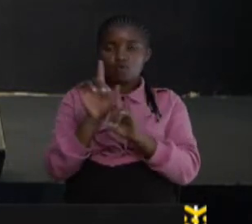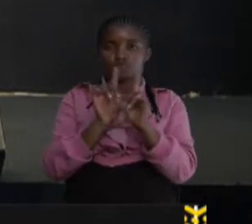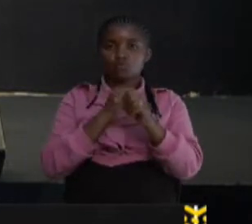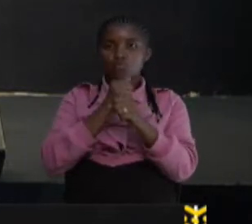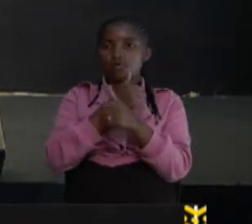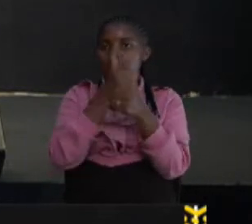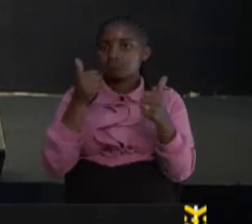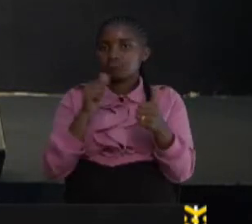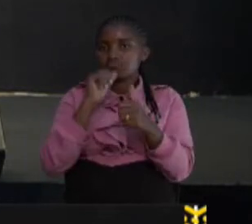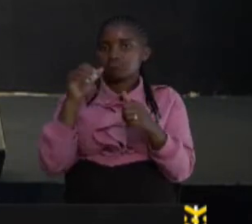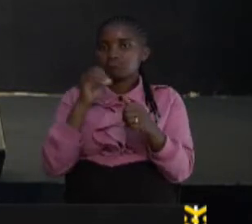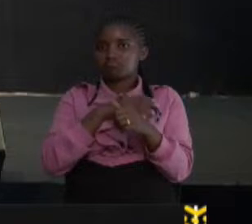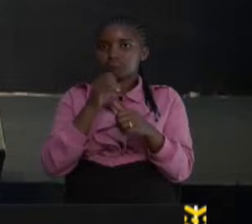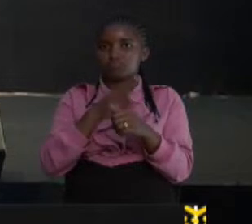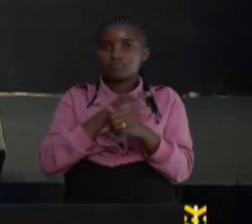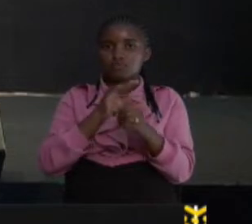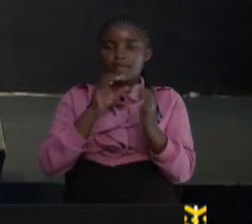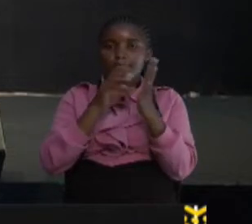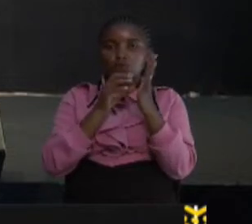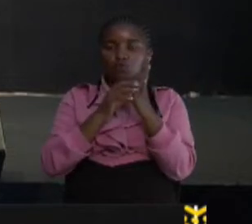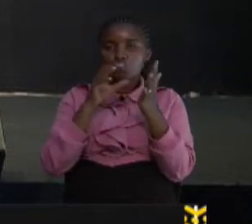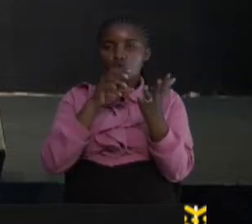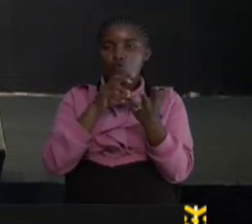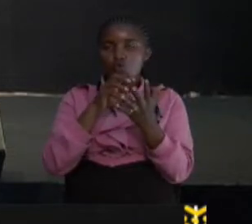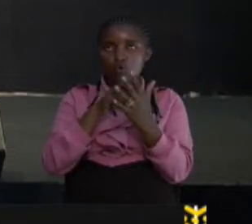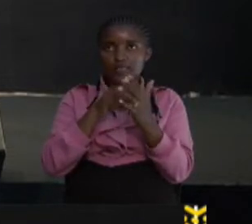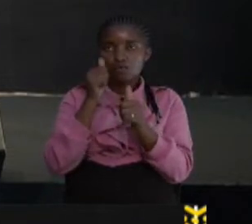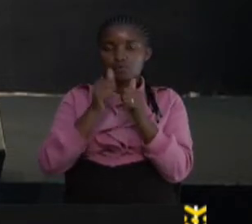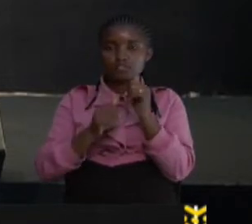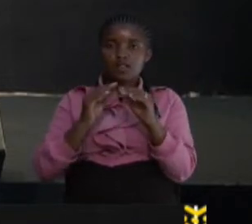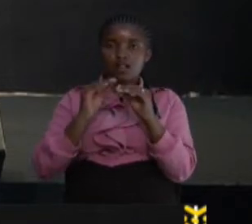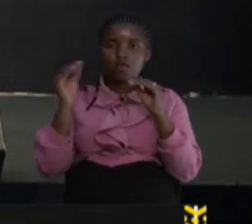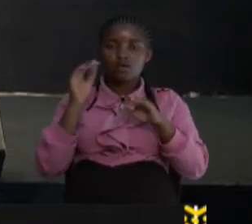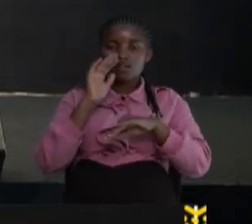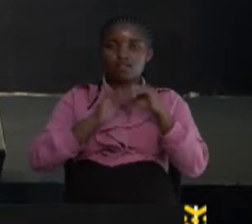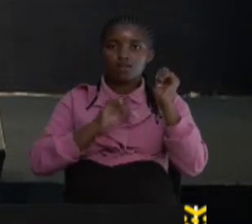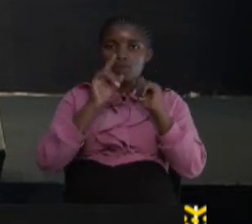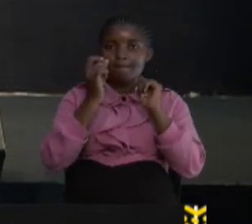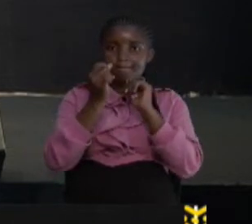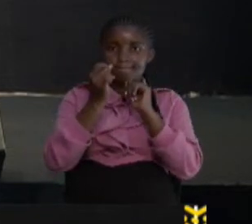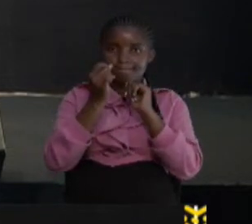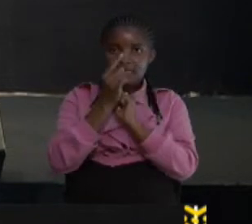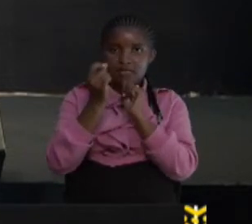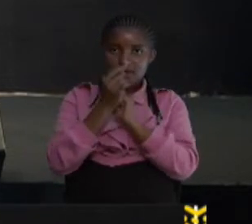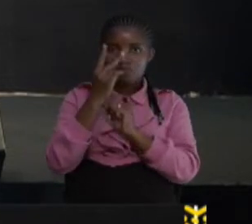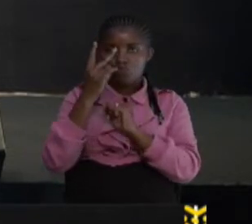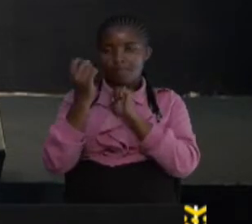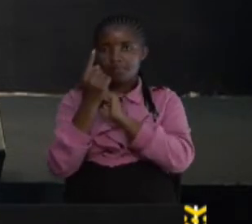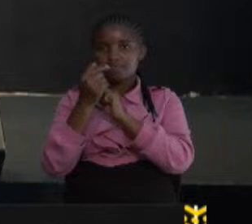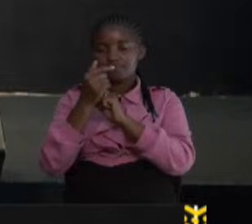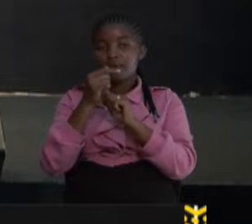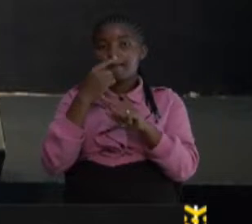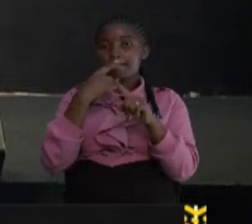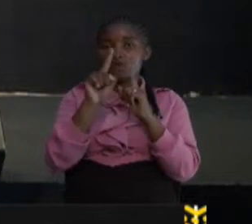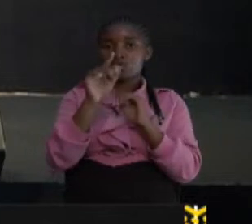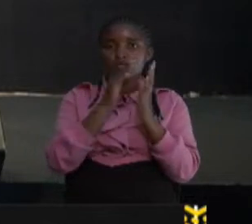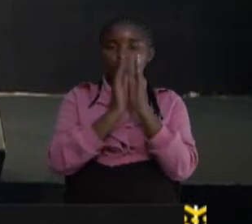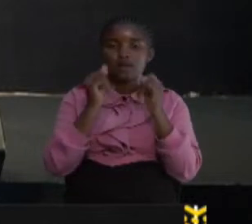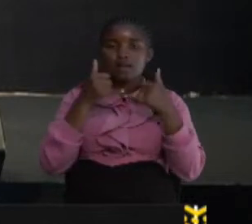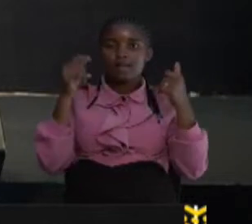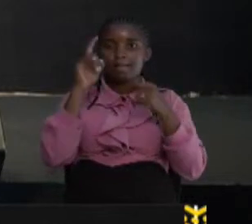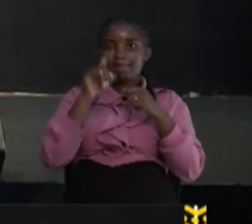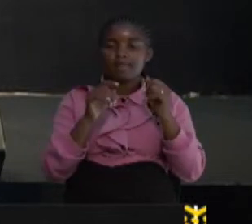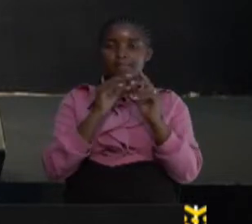be scared to post content that are longer than a minute, 2 minutes, as long as your storyline is worth watching and waiting